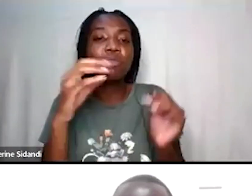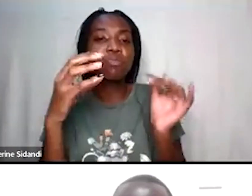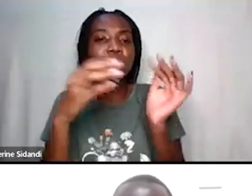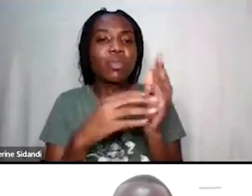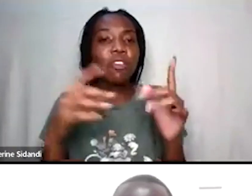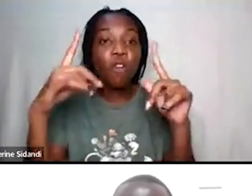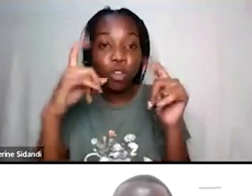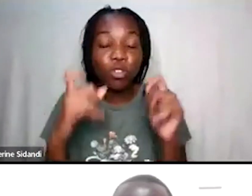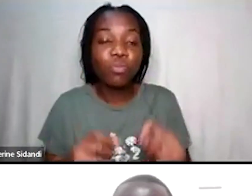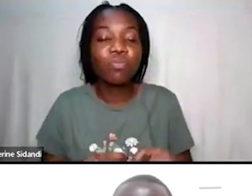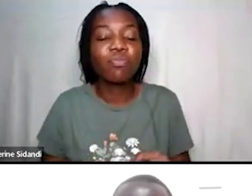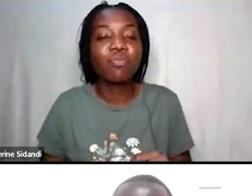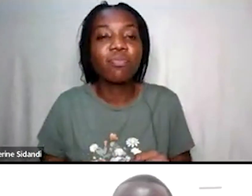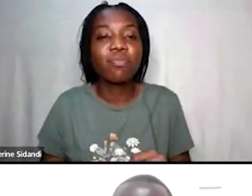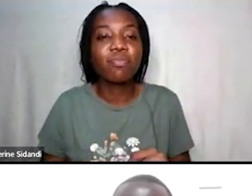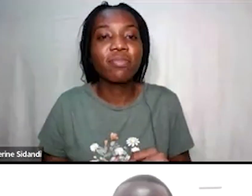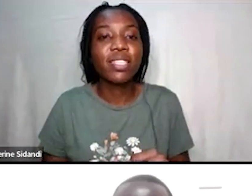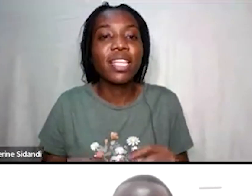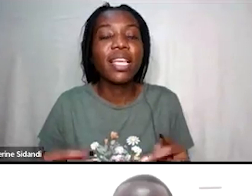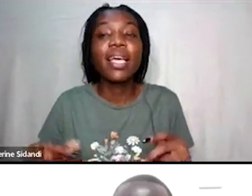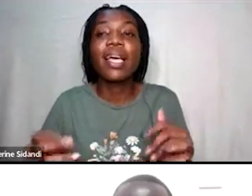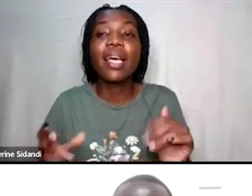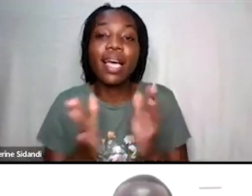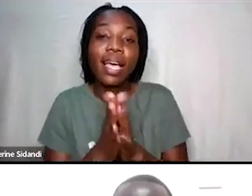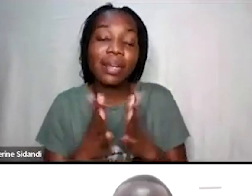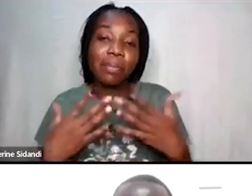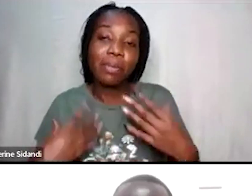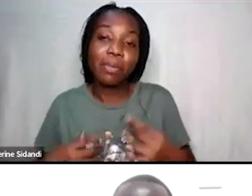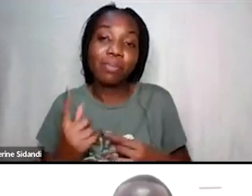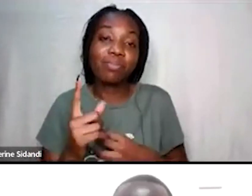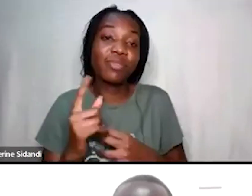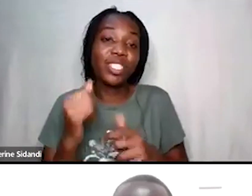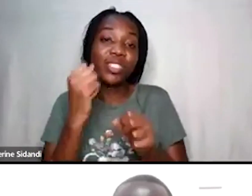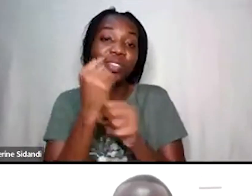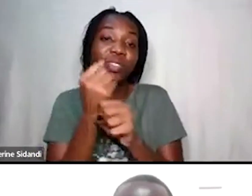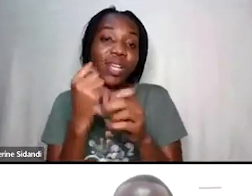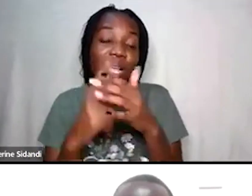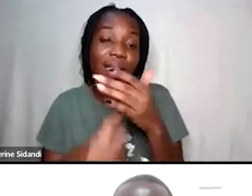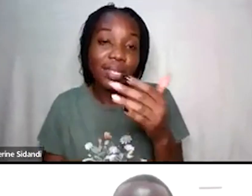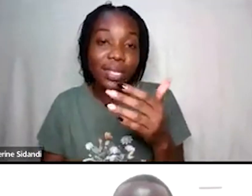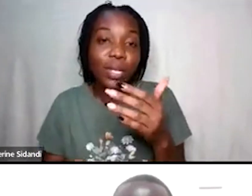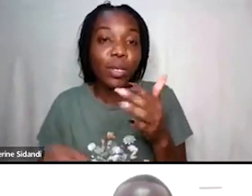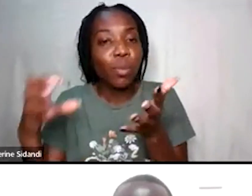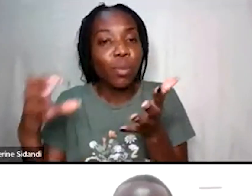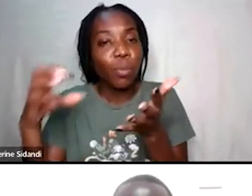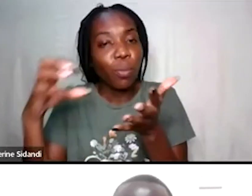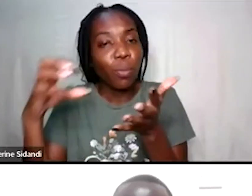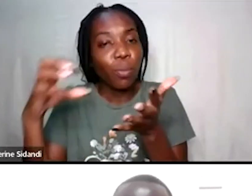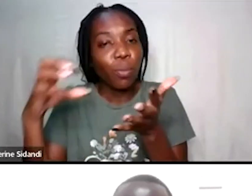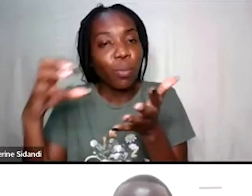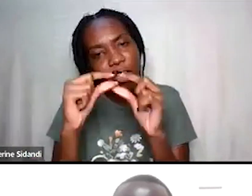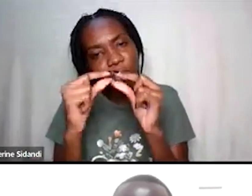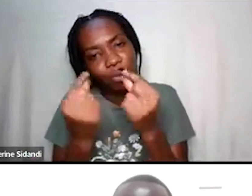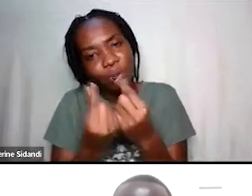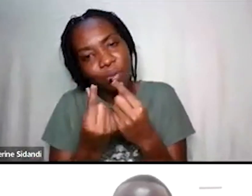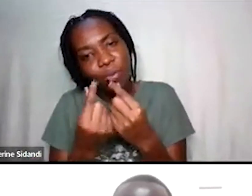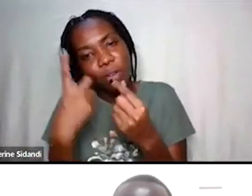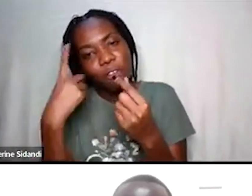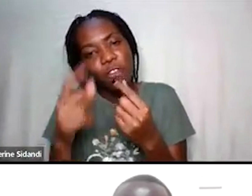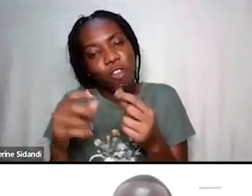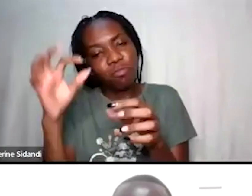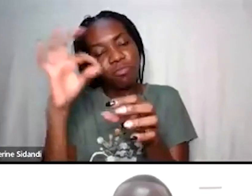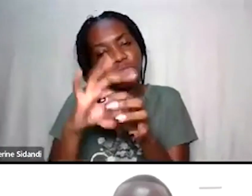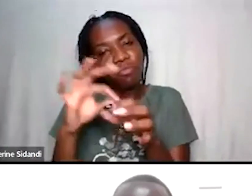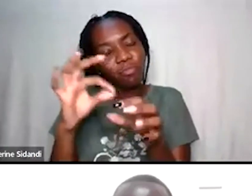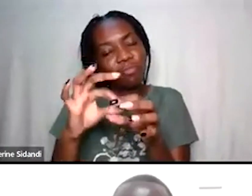And what they will do is that, you see, they put you in a certain group. Maybe it's for fundraising. I don't know,